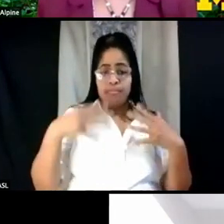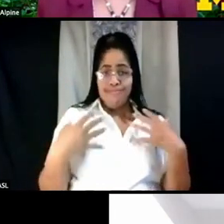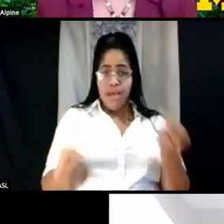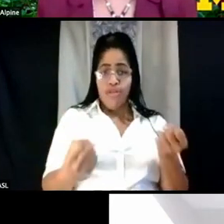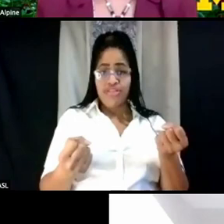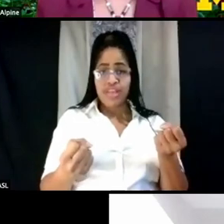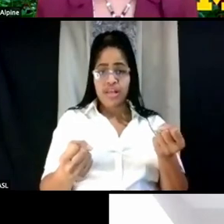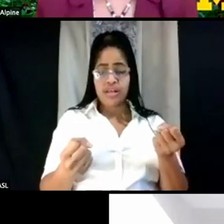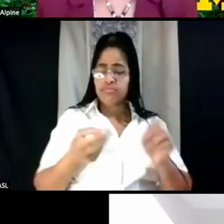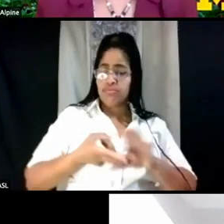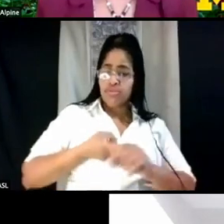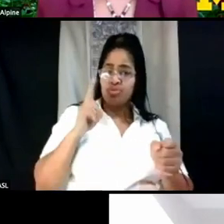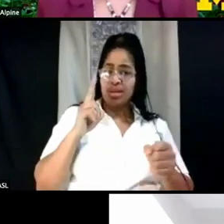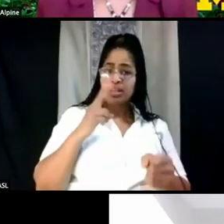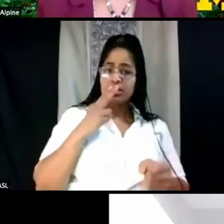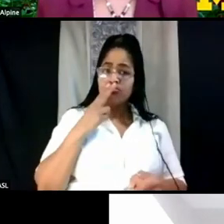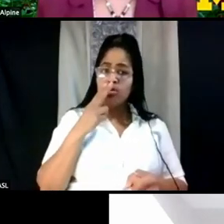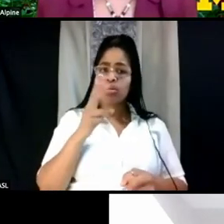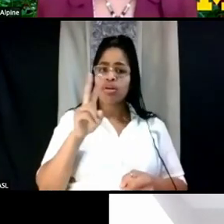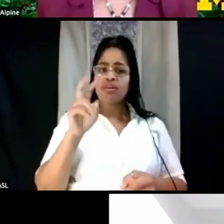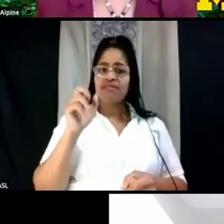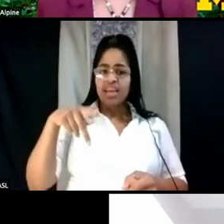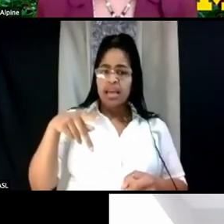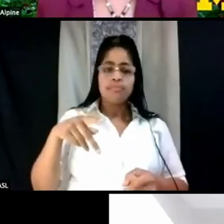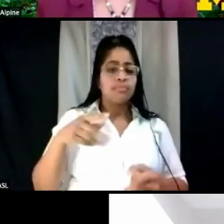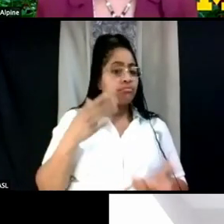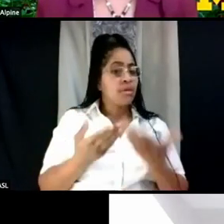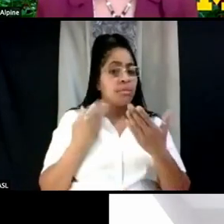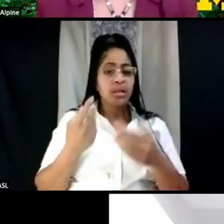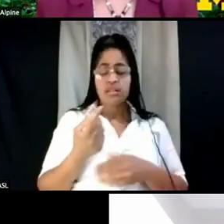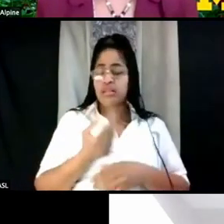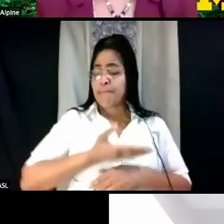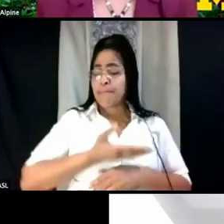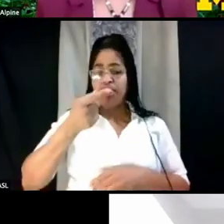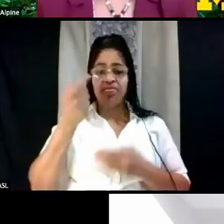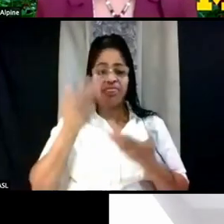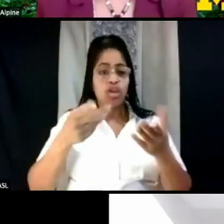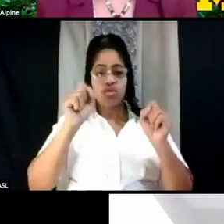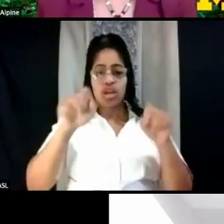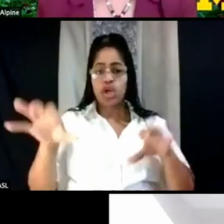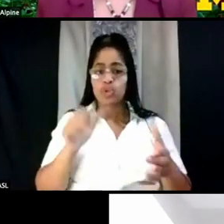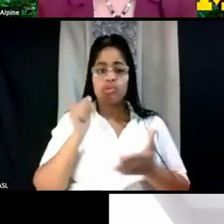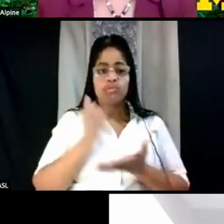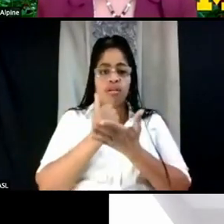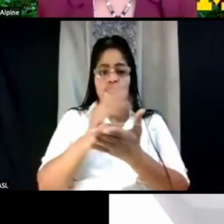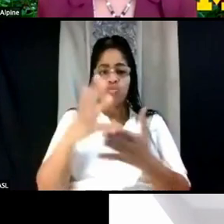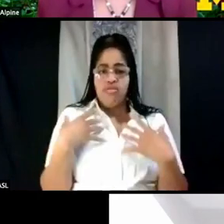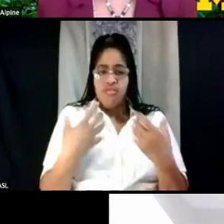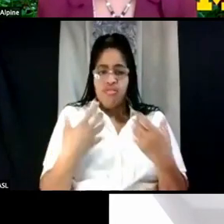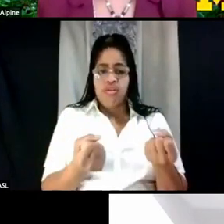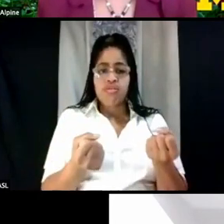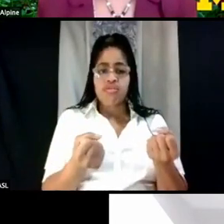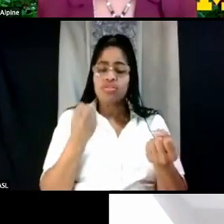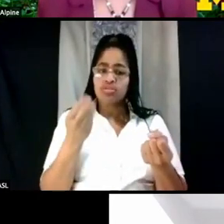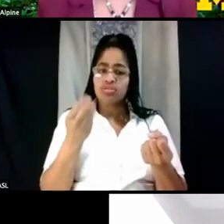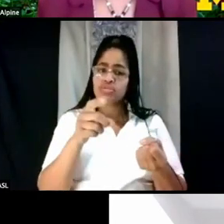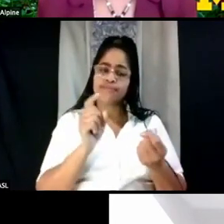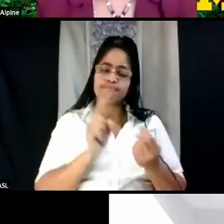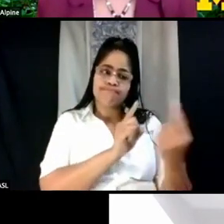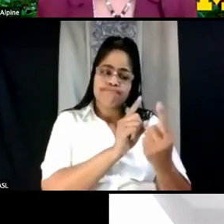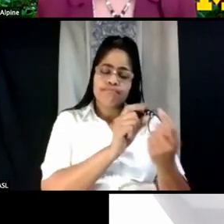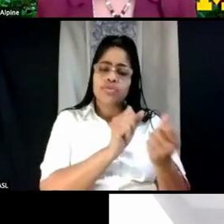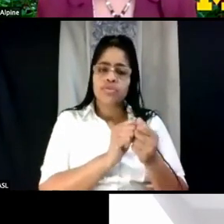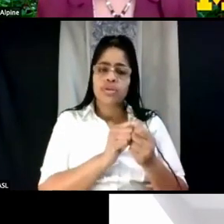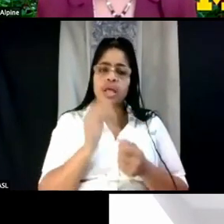Quitting smoking or vaping is perhaps the single best thing you can do for your health. So take a look at MHealthy's tobacco consultation service. They